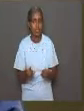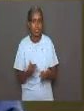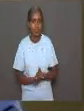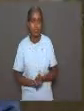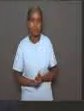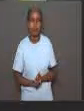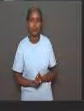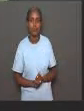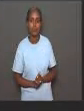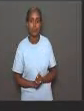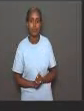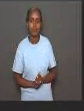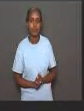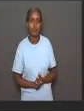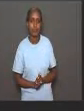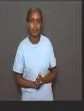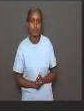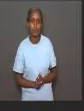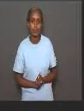started.